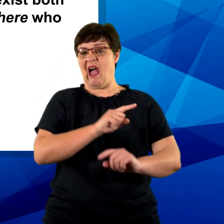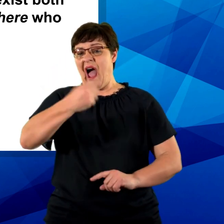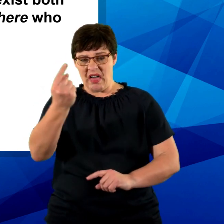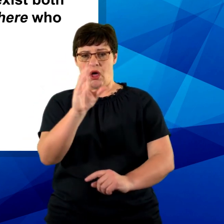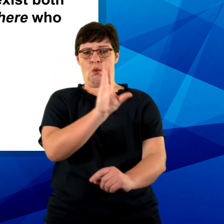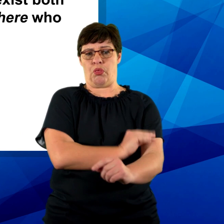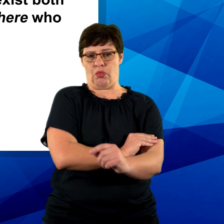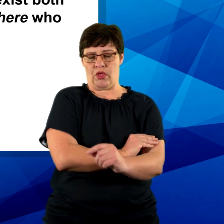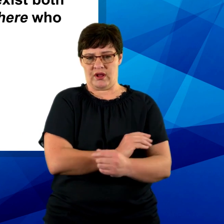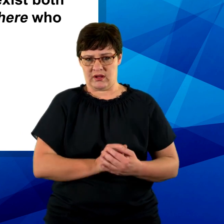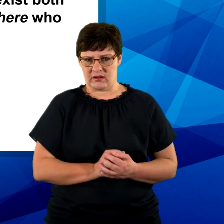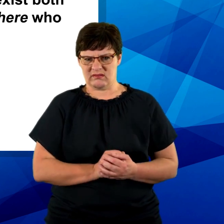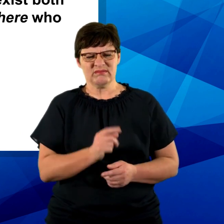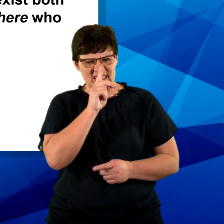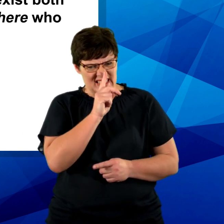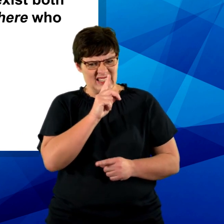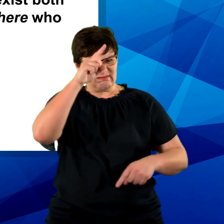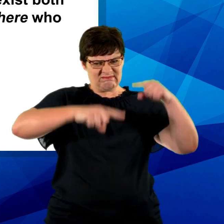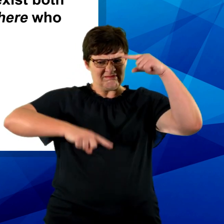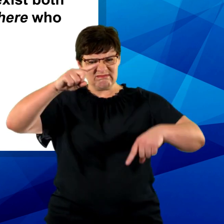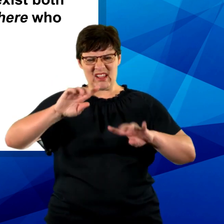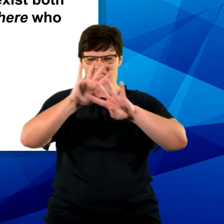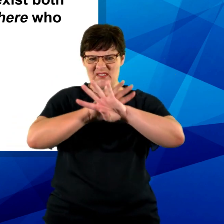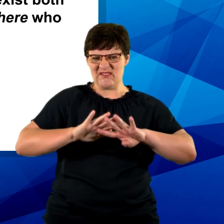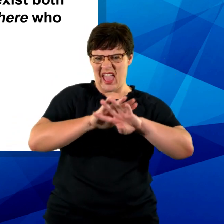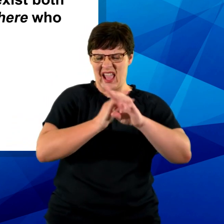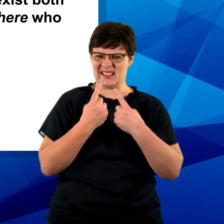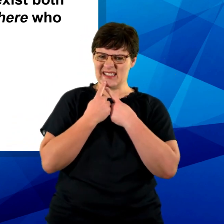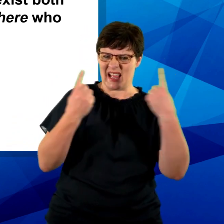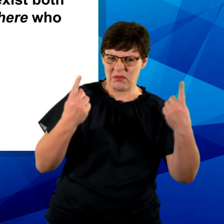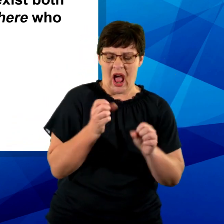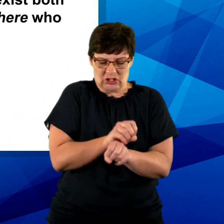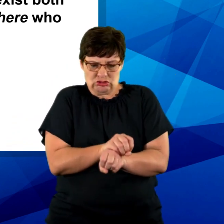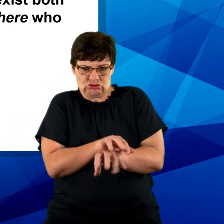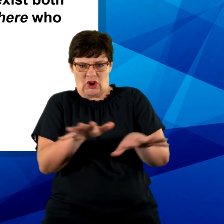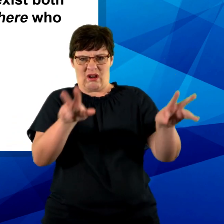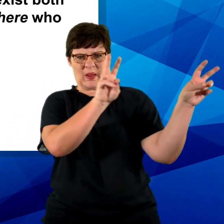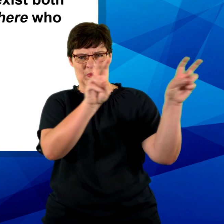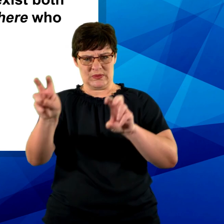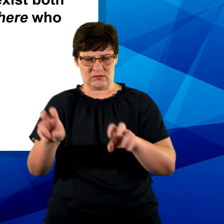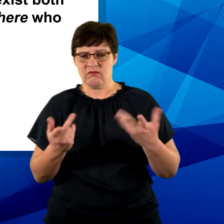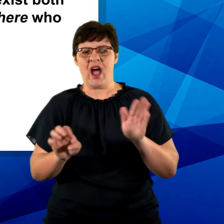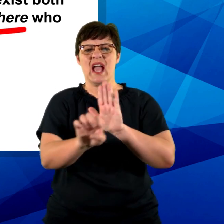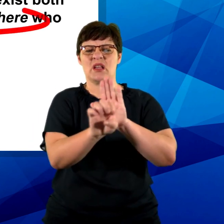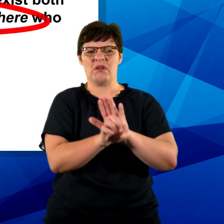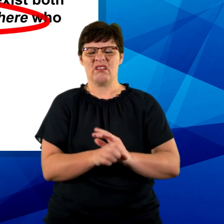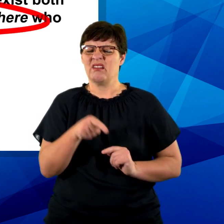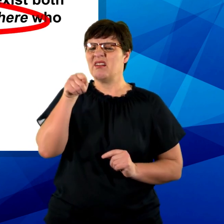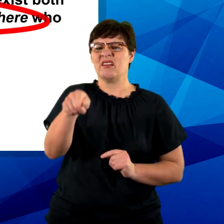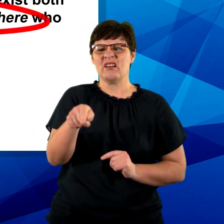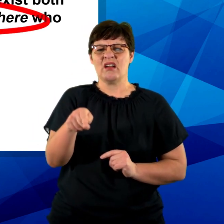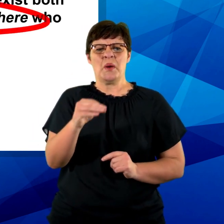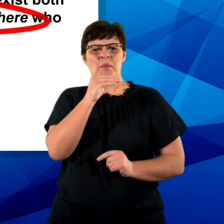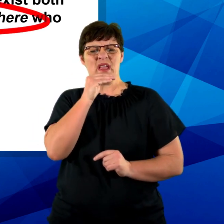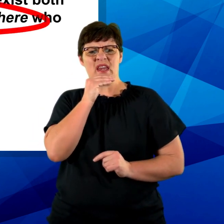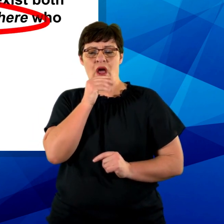others. Did you note the wide range of rather vague statements and generalizations? For example, what exactly is the